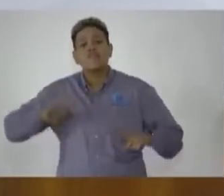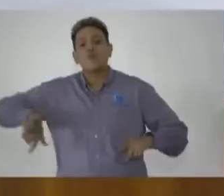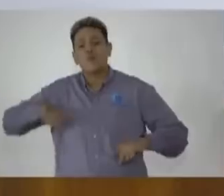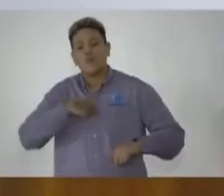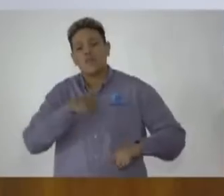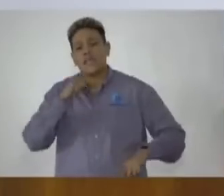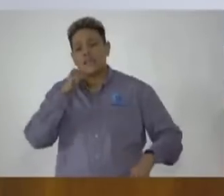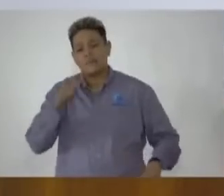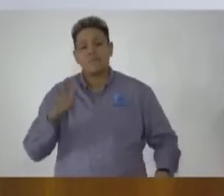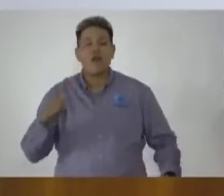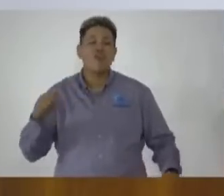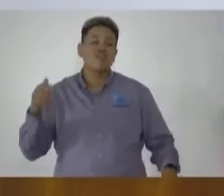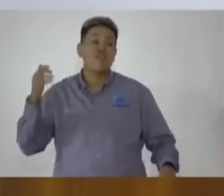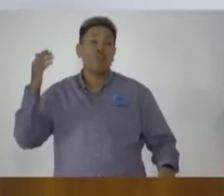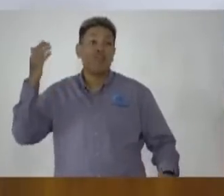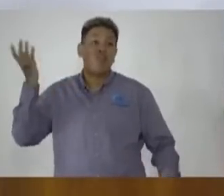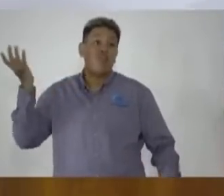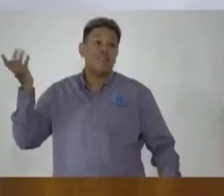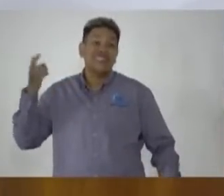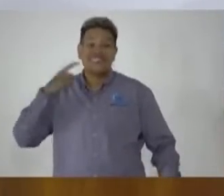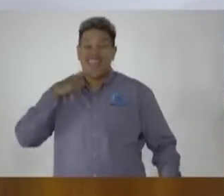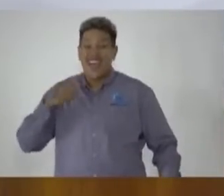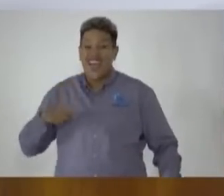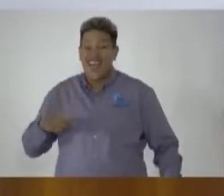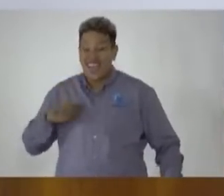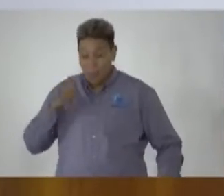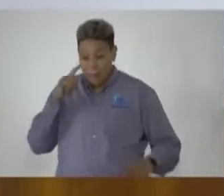I'm not naive to believe that we will